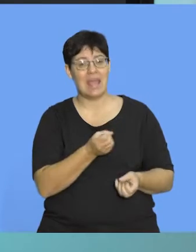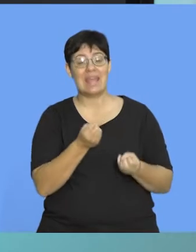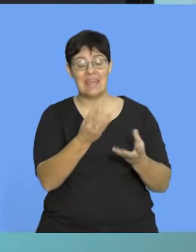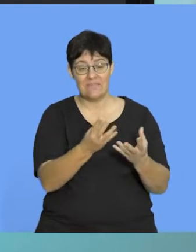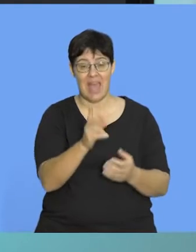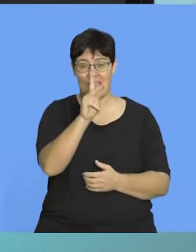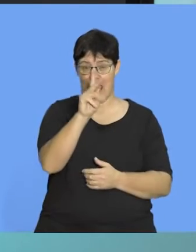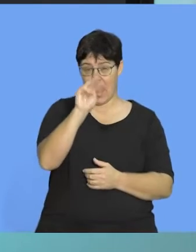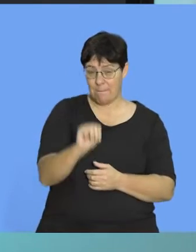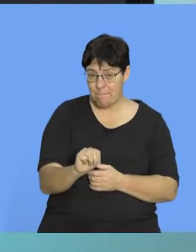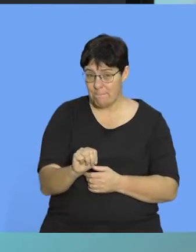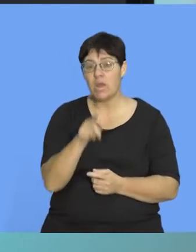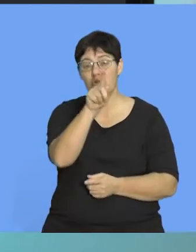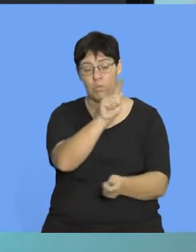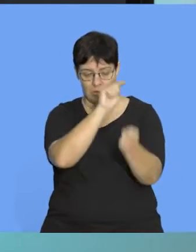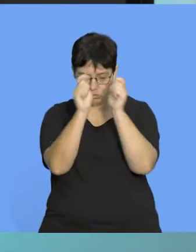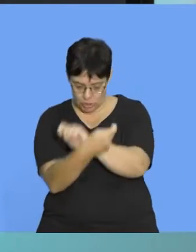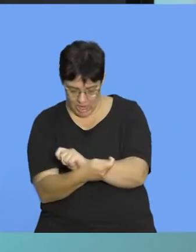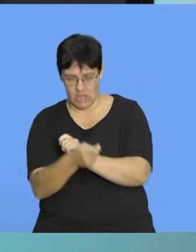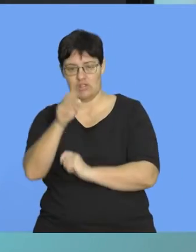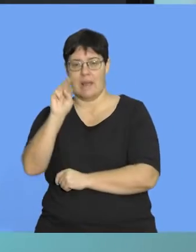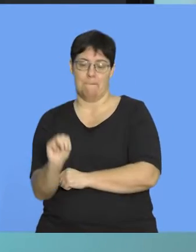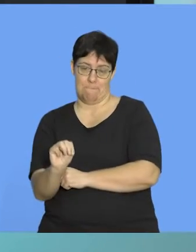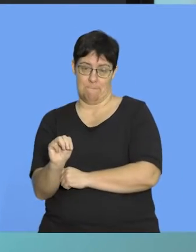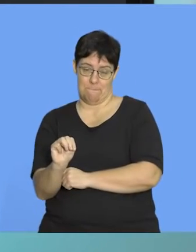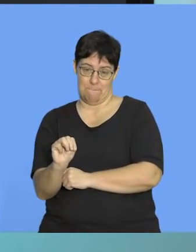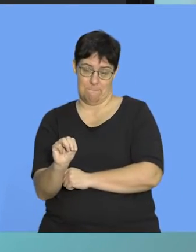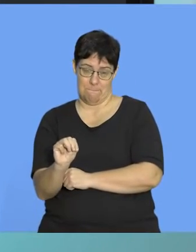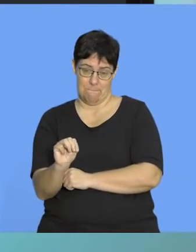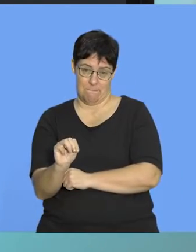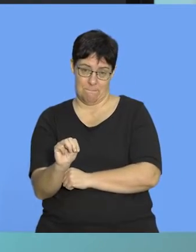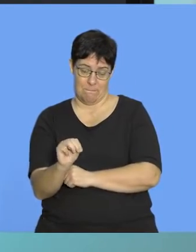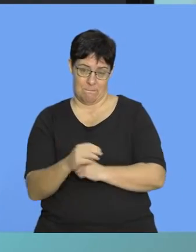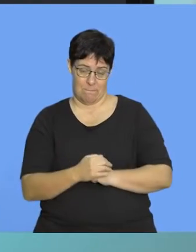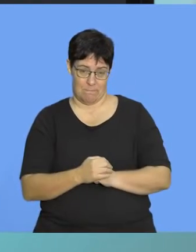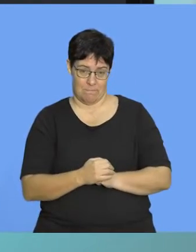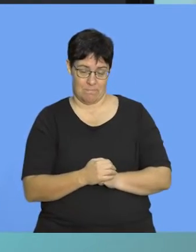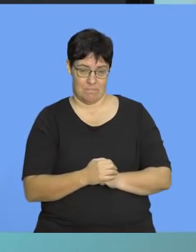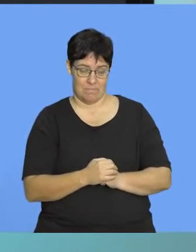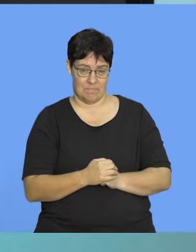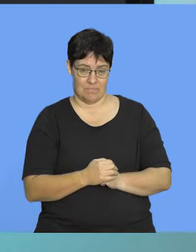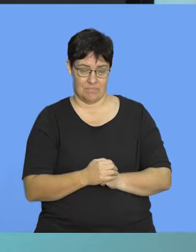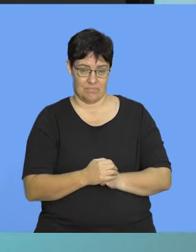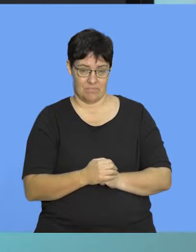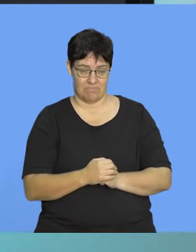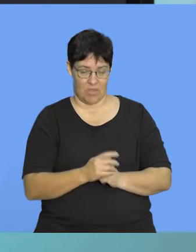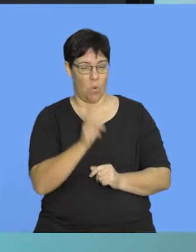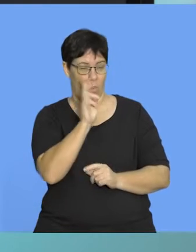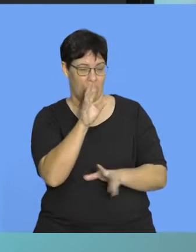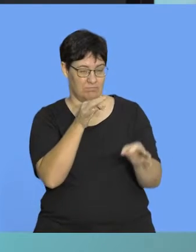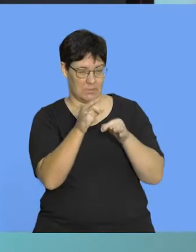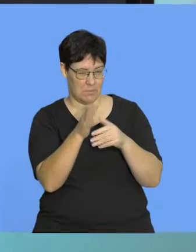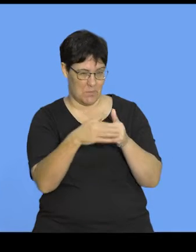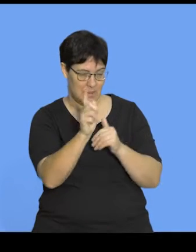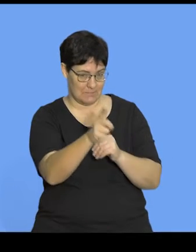in kilometers. You must then change it to meters. We'll get to